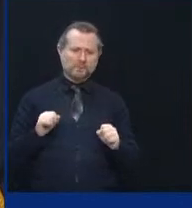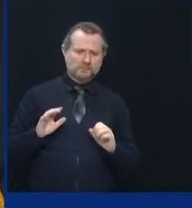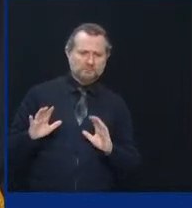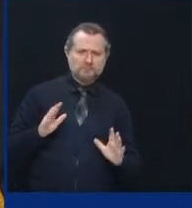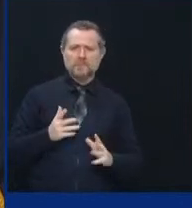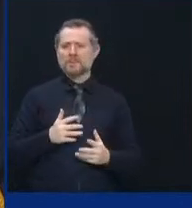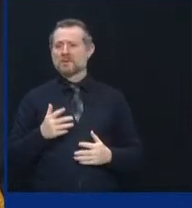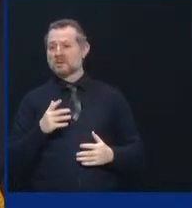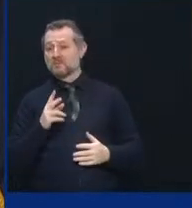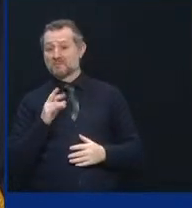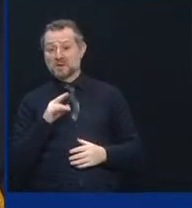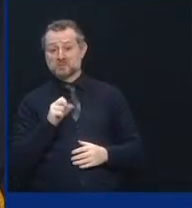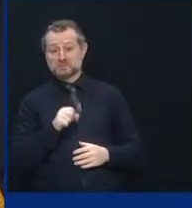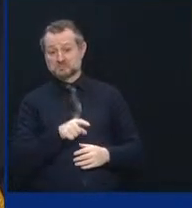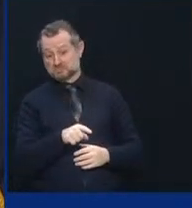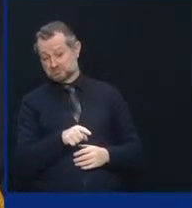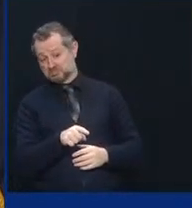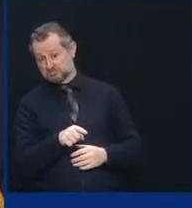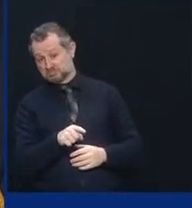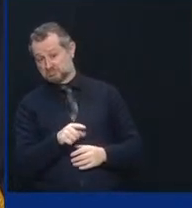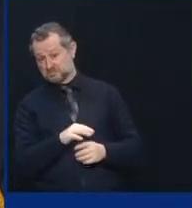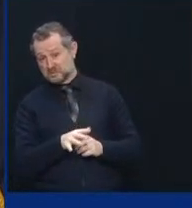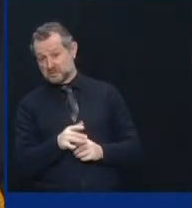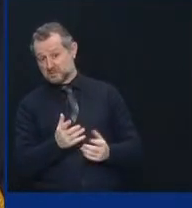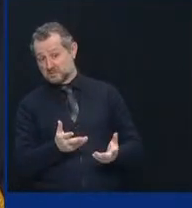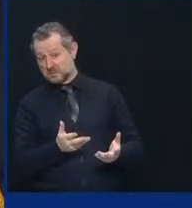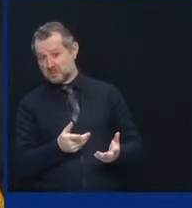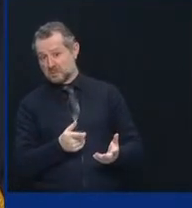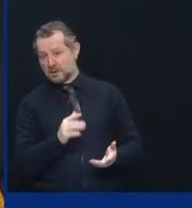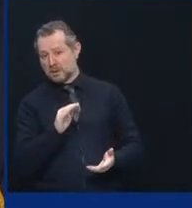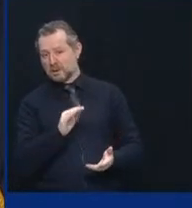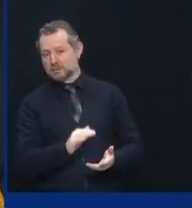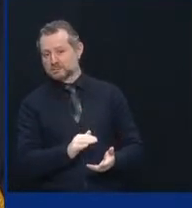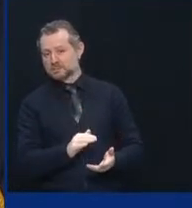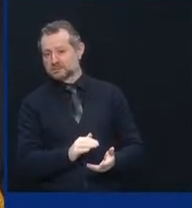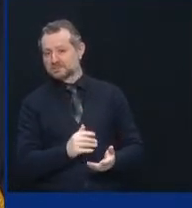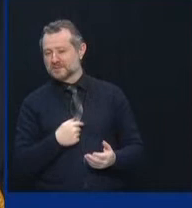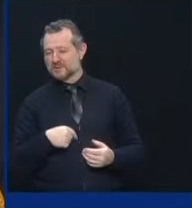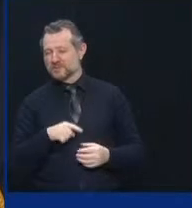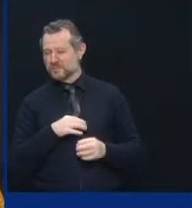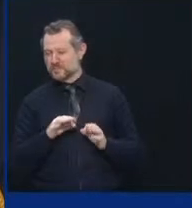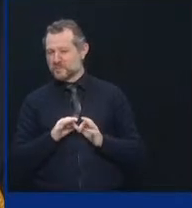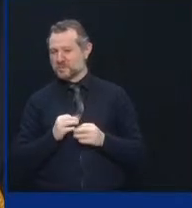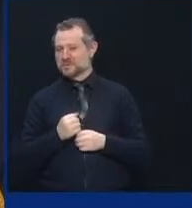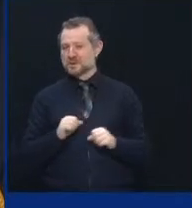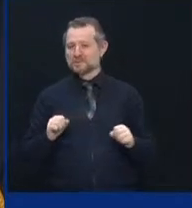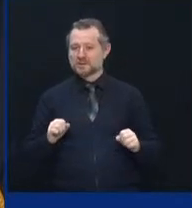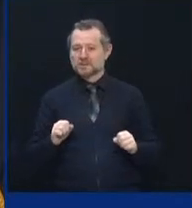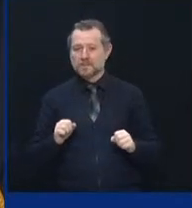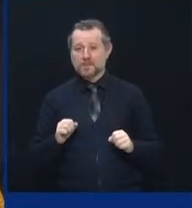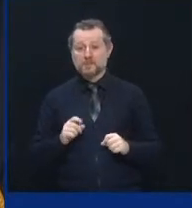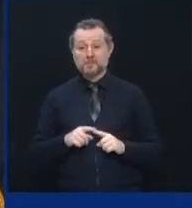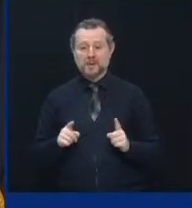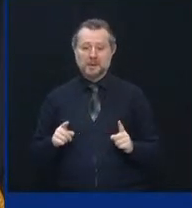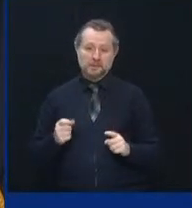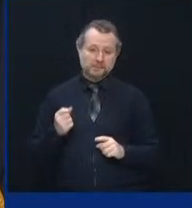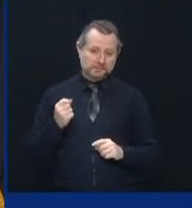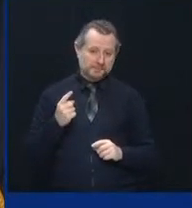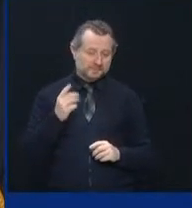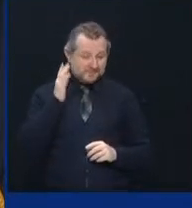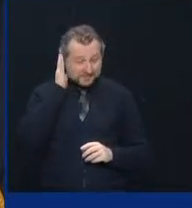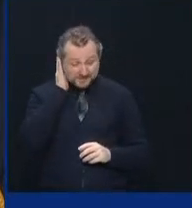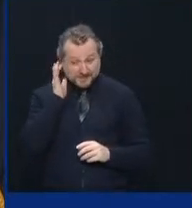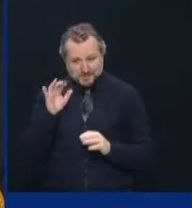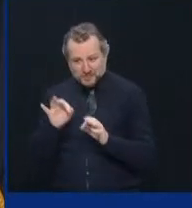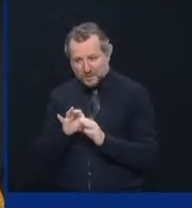the virus chooses to do is less important. But you deal with the facts that you have today, and these are the facts today. And we've shown that when the